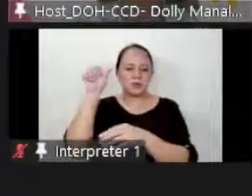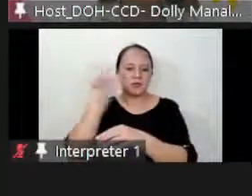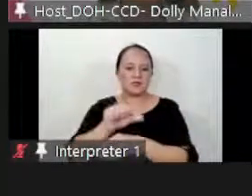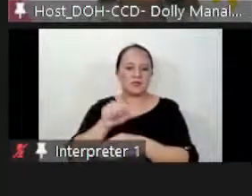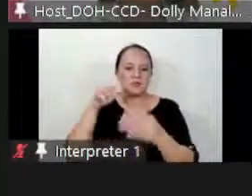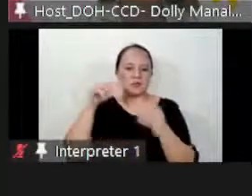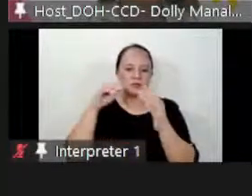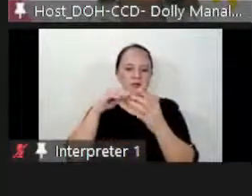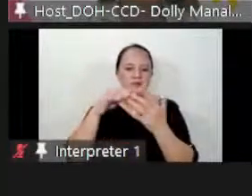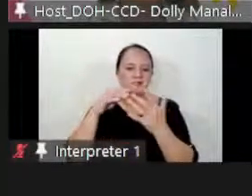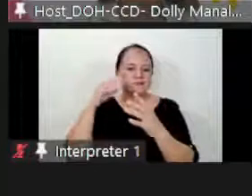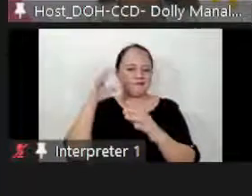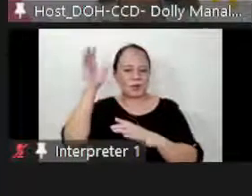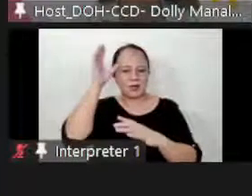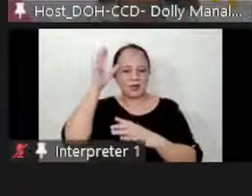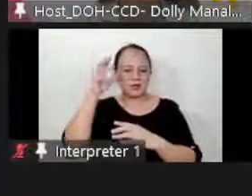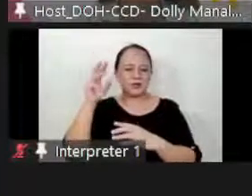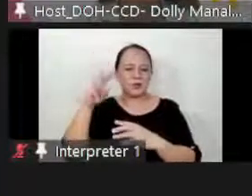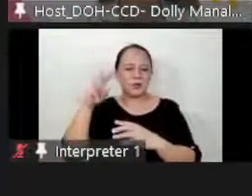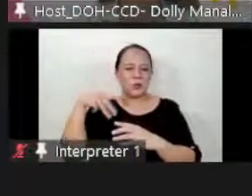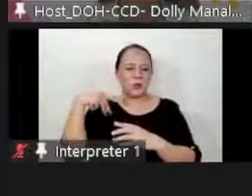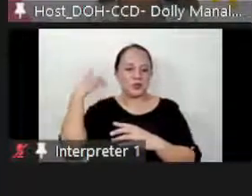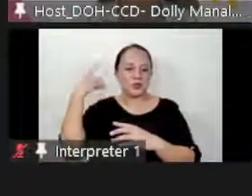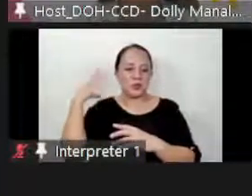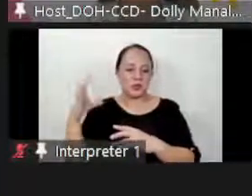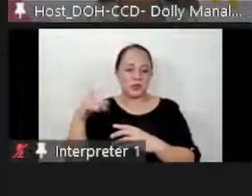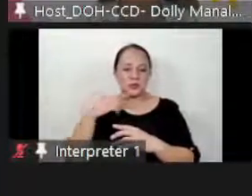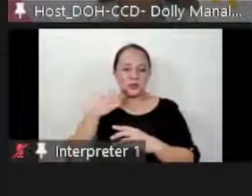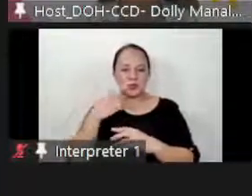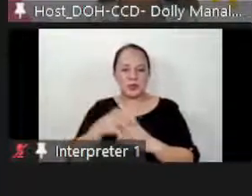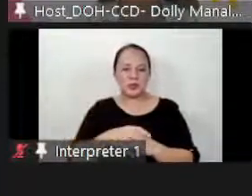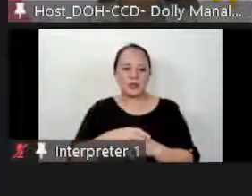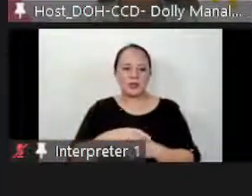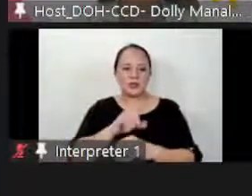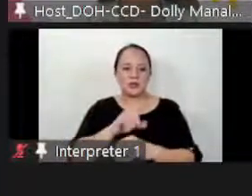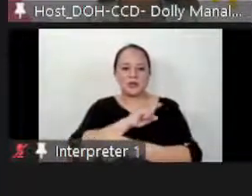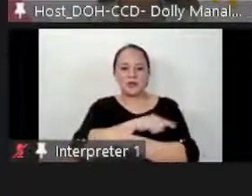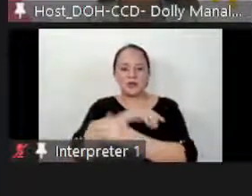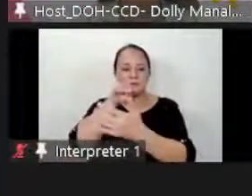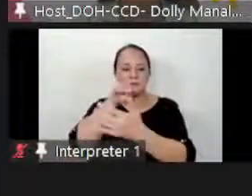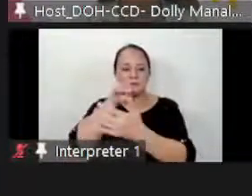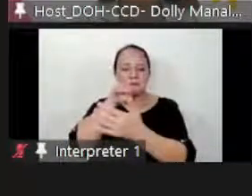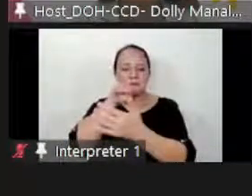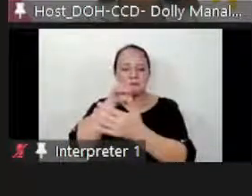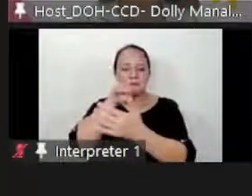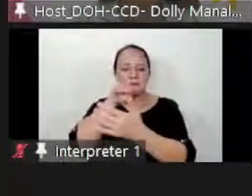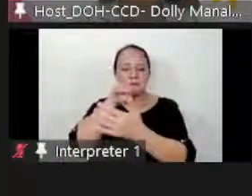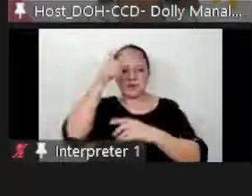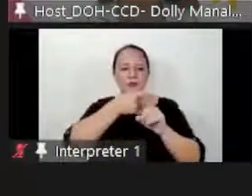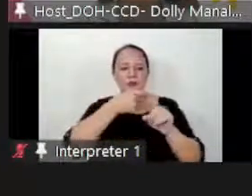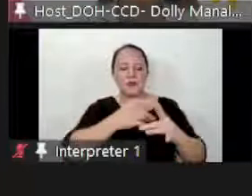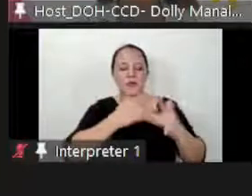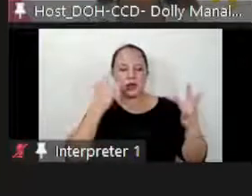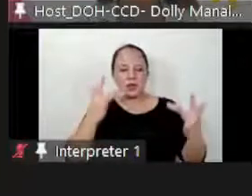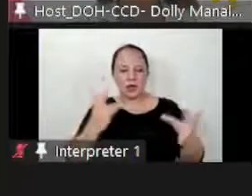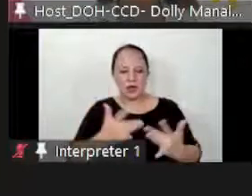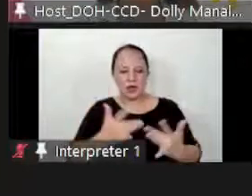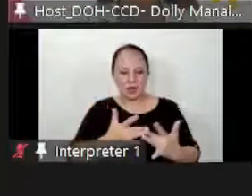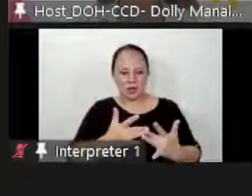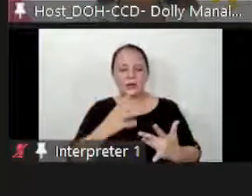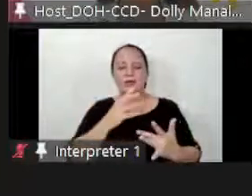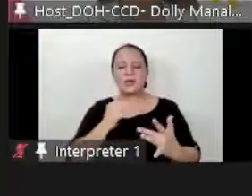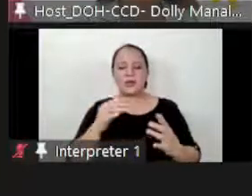in Washington, D.C., said this: "The power to fight cancer comes from the heart and from the